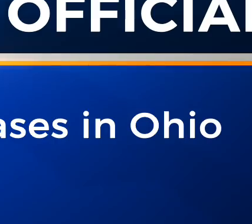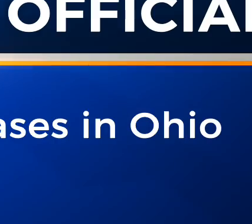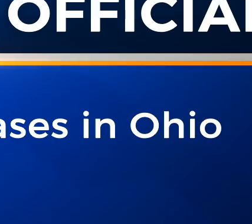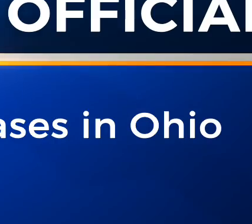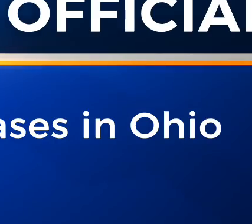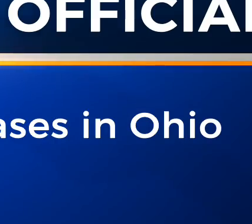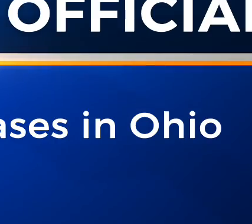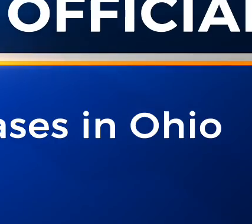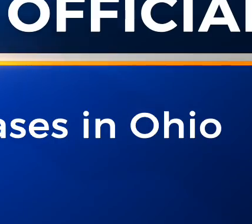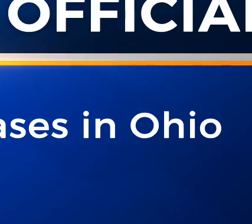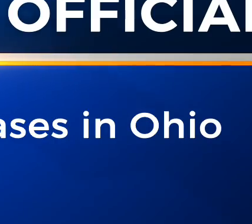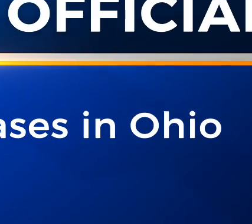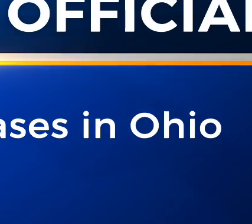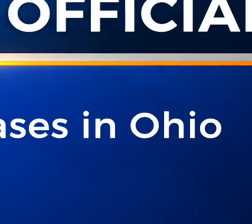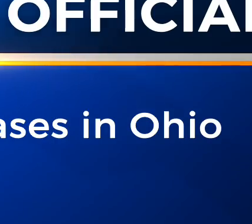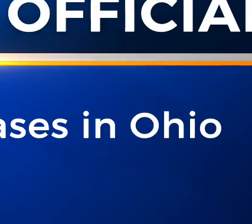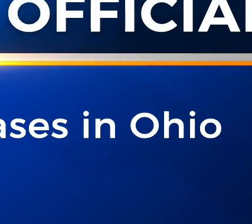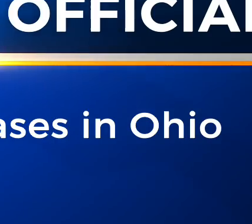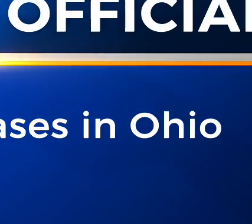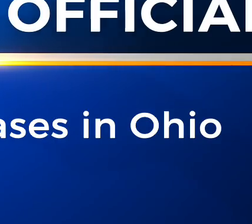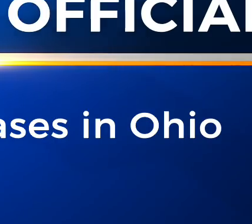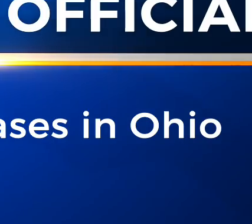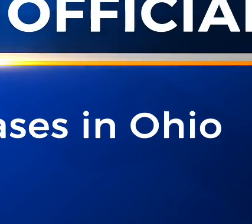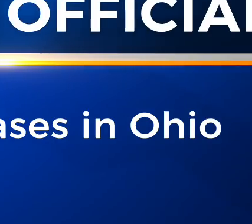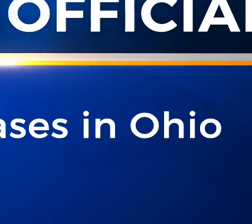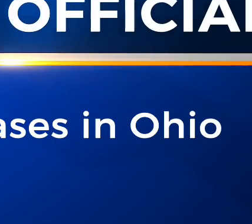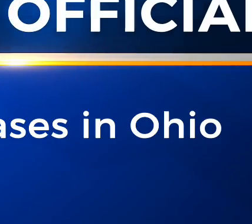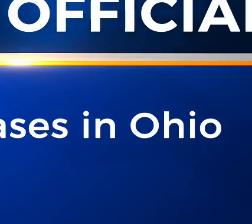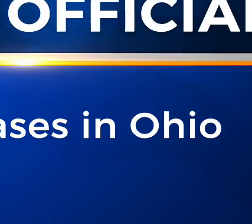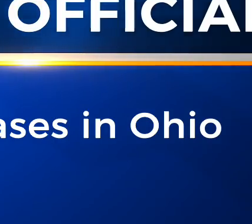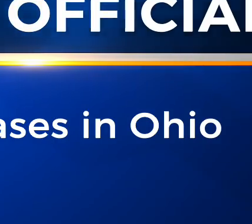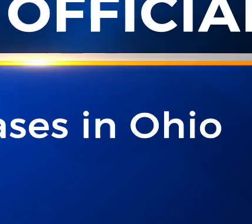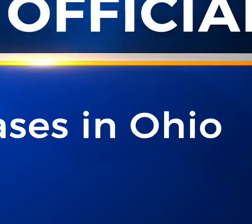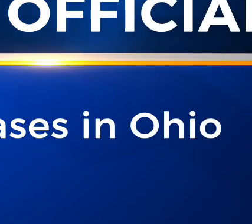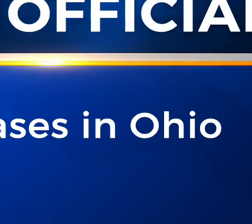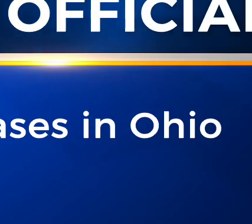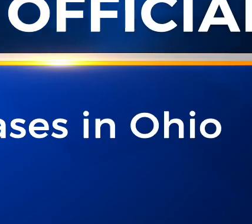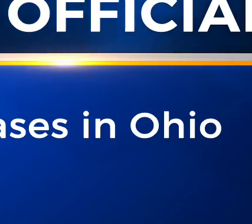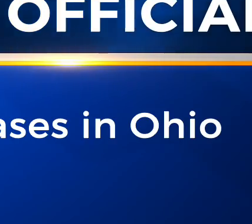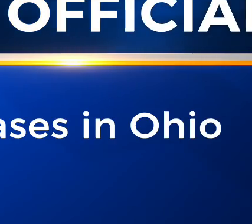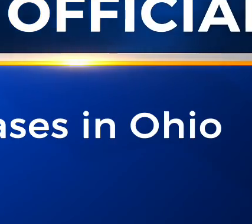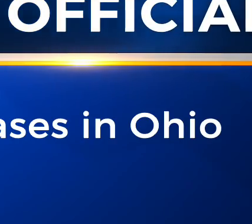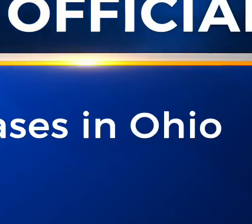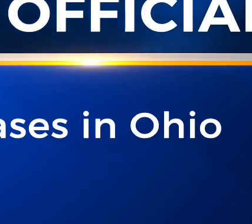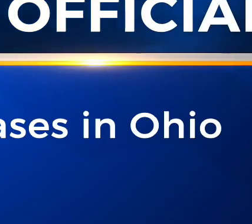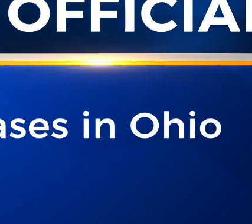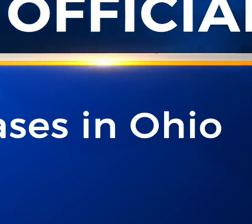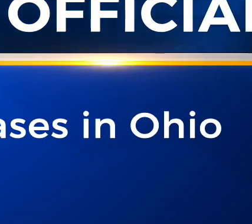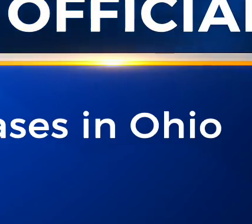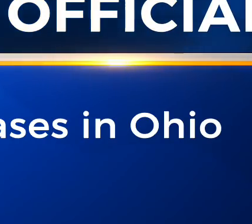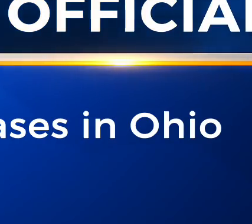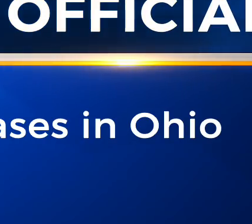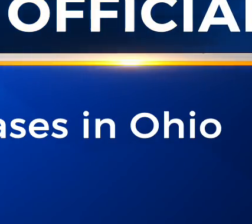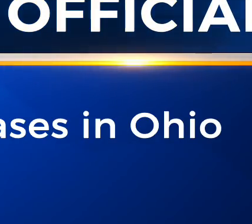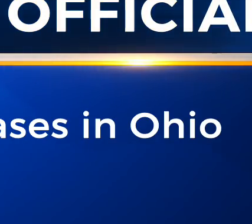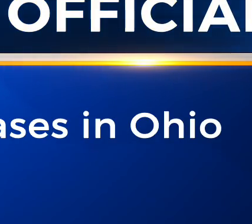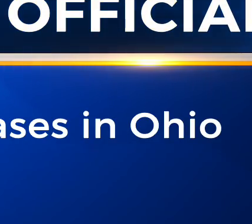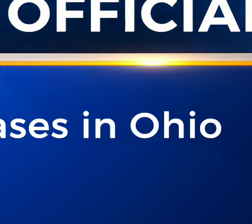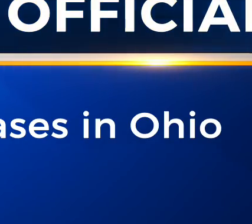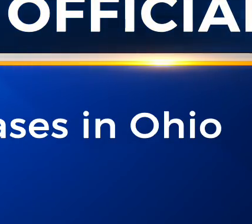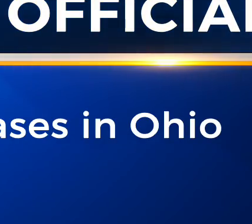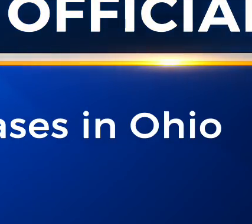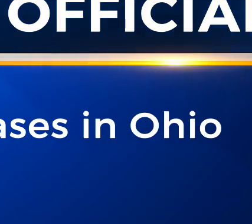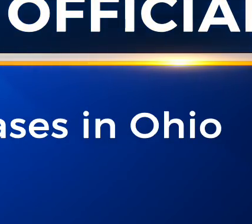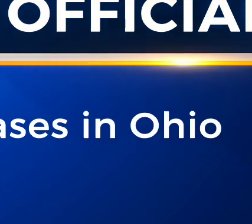their course. And it's still almost 20% healthcare workers, 4% of long-term